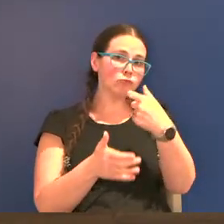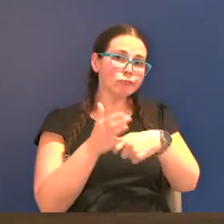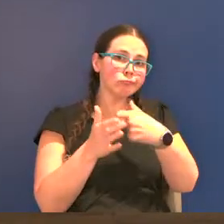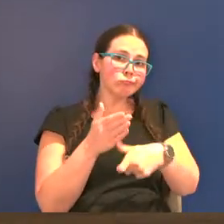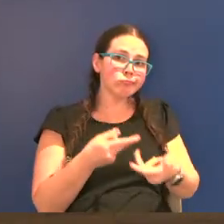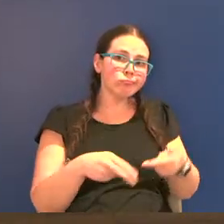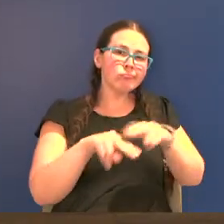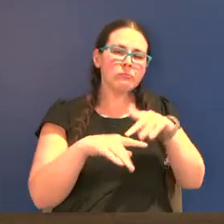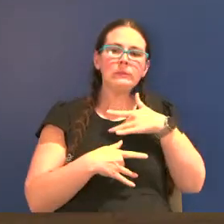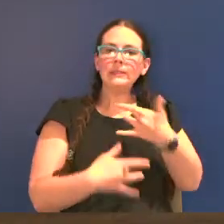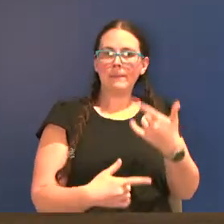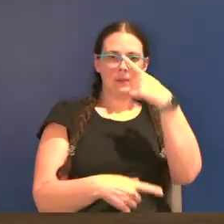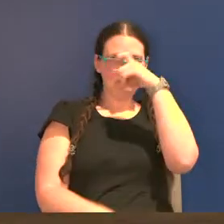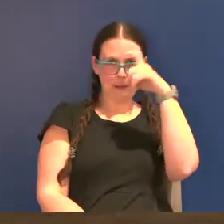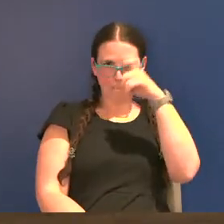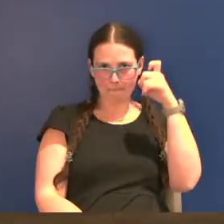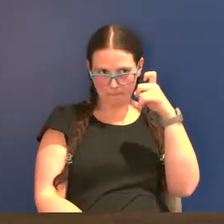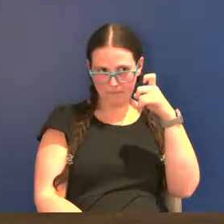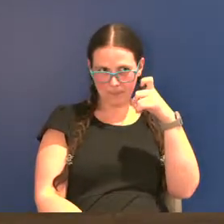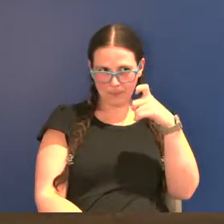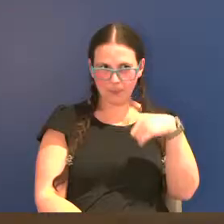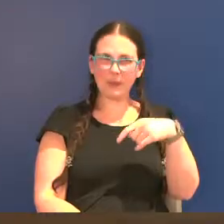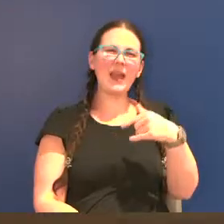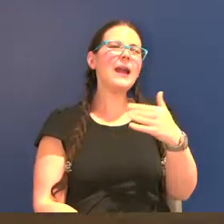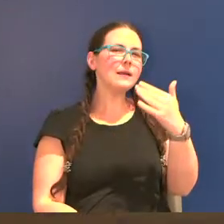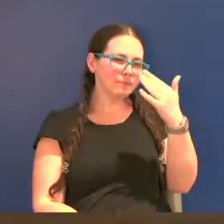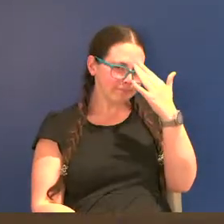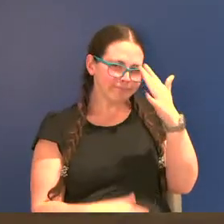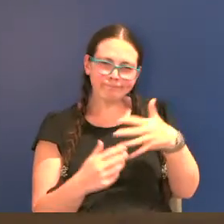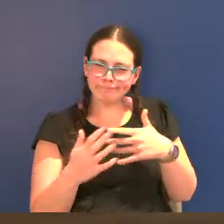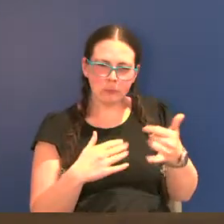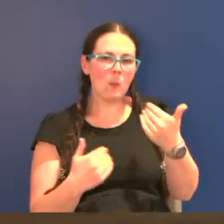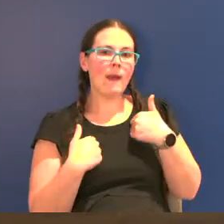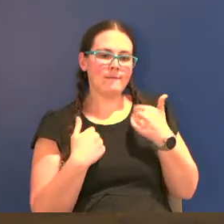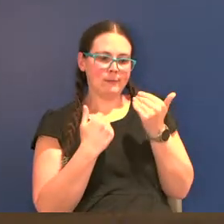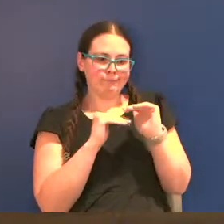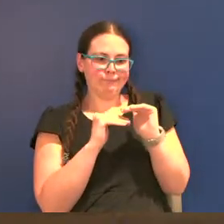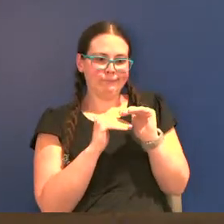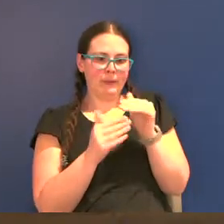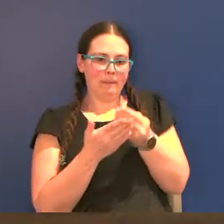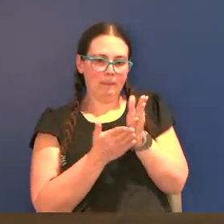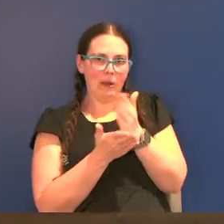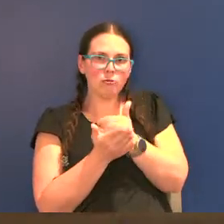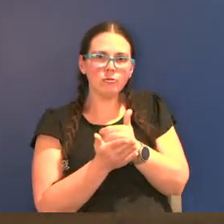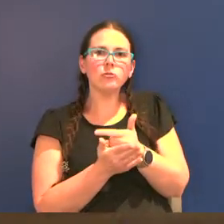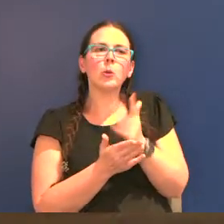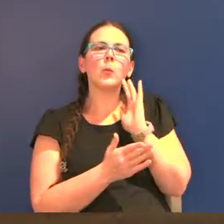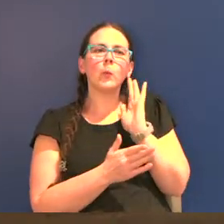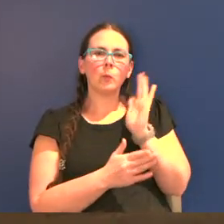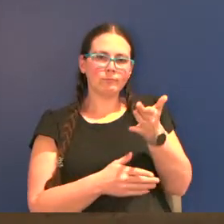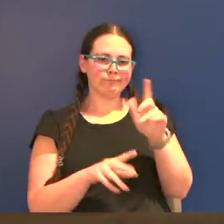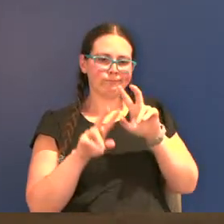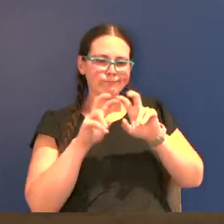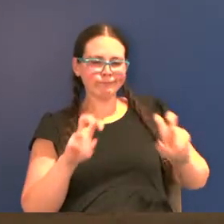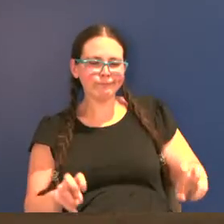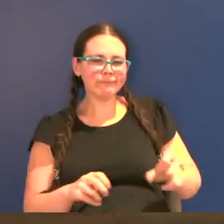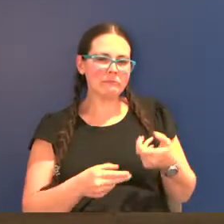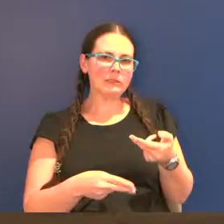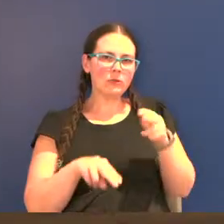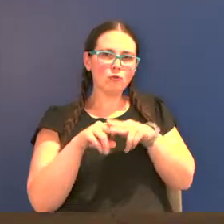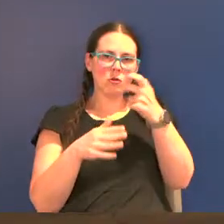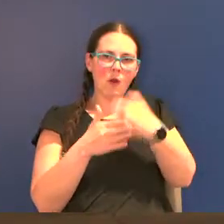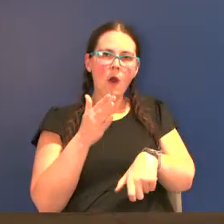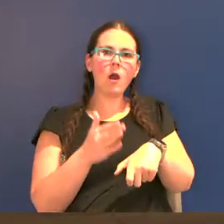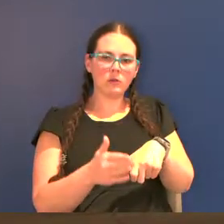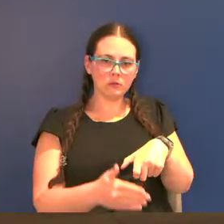roughly in the summertime, right? And even though we have a tight budget, one of the things we're going to do is we're going to assess the increased cost. And just